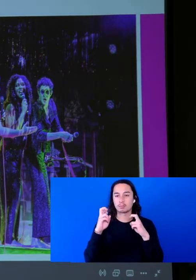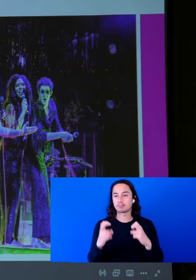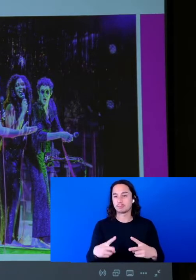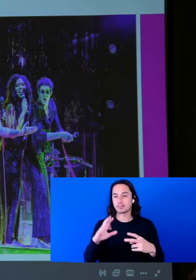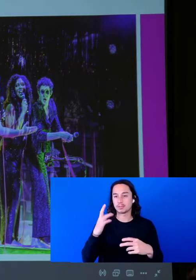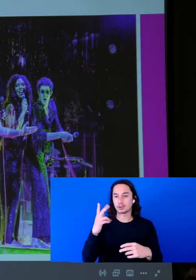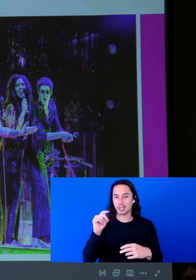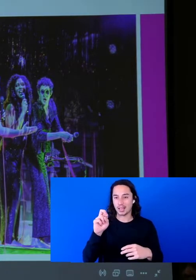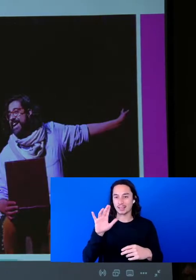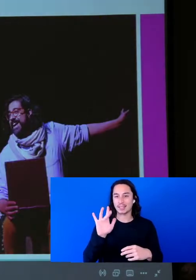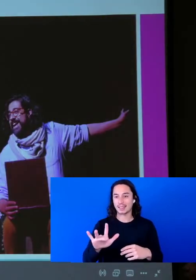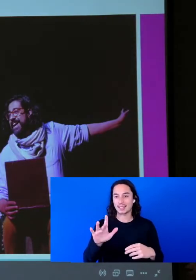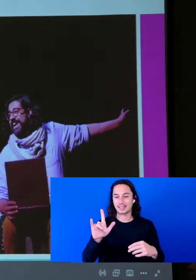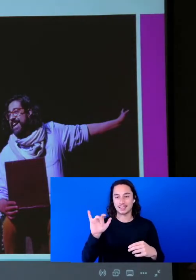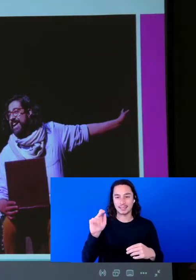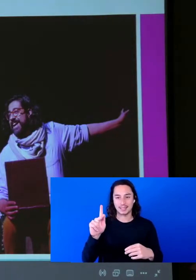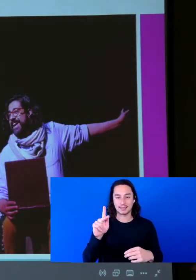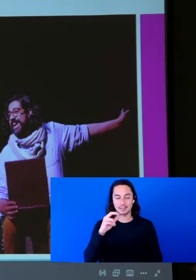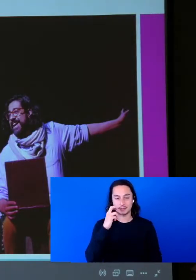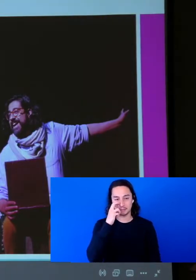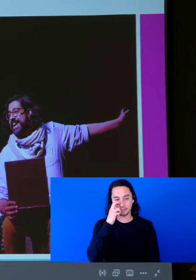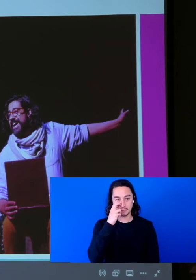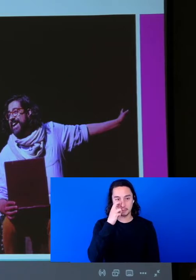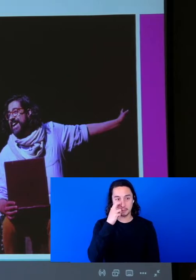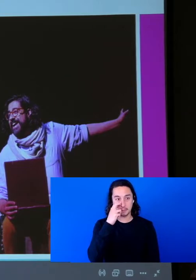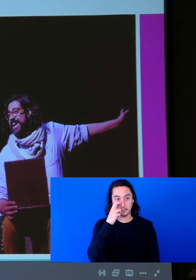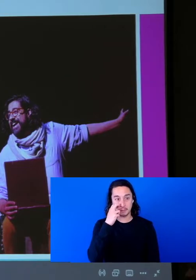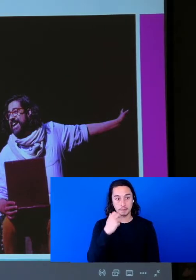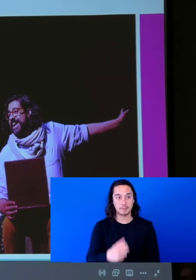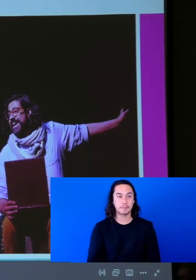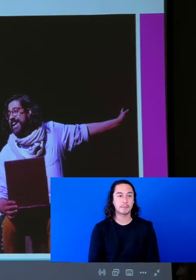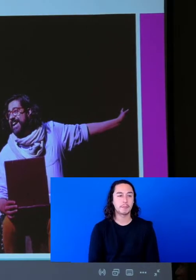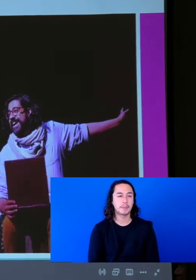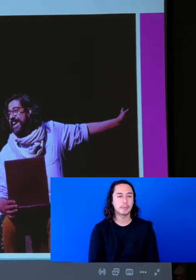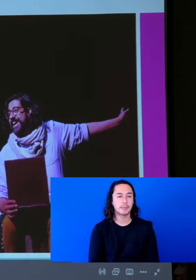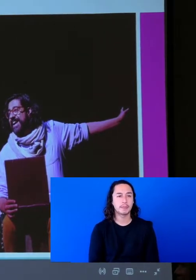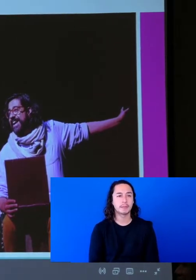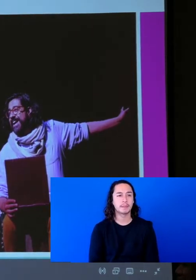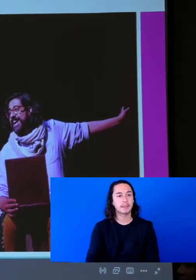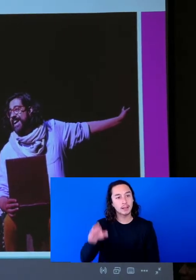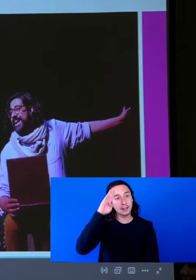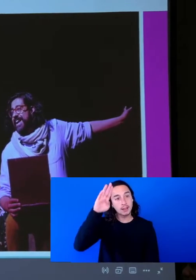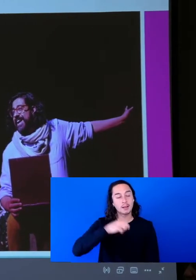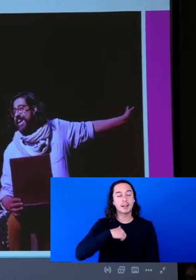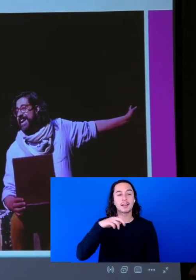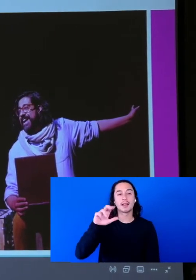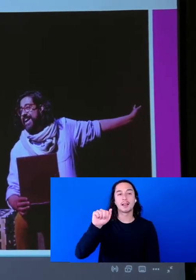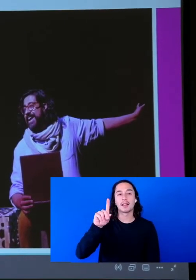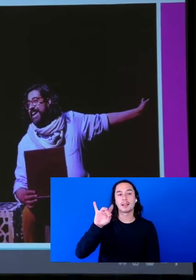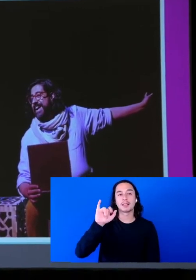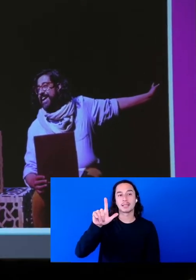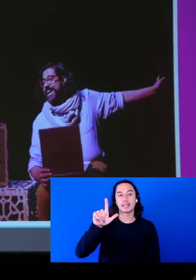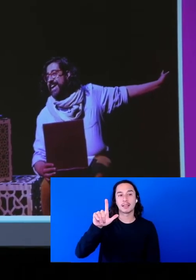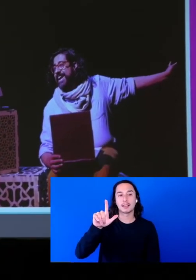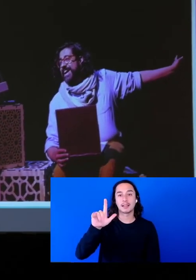links. Next up is Adil. Hi folks, my name is Adil, like let's make a deal.